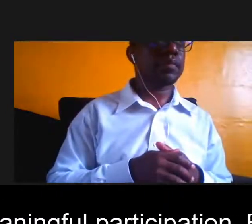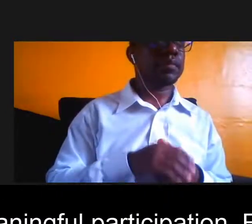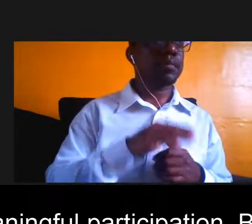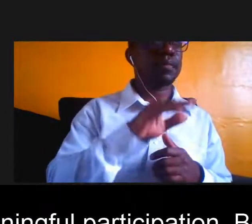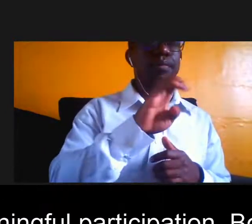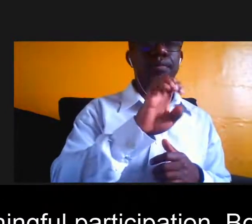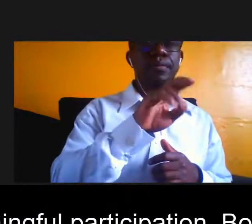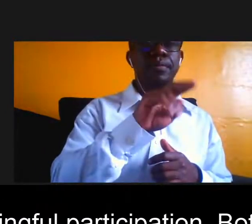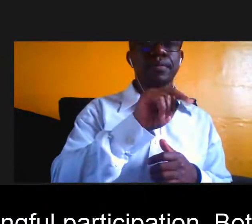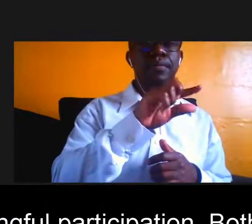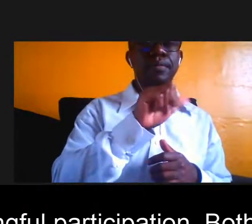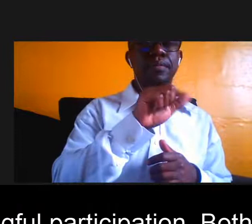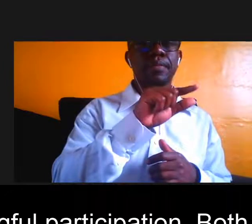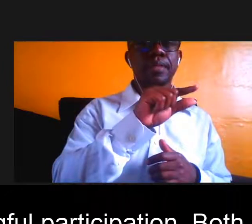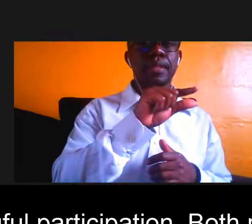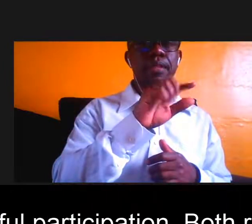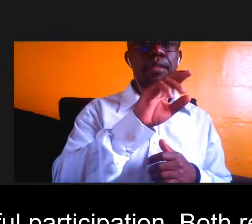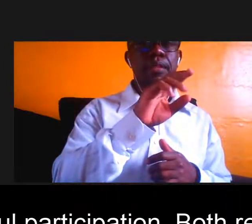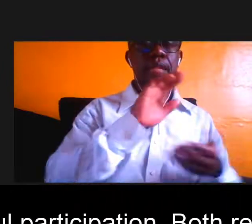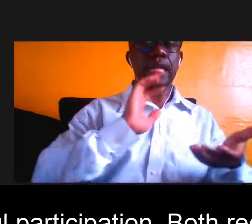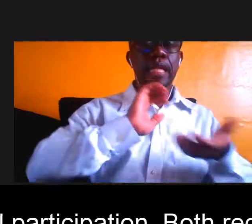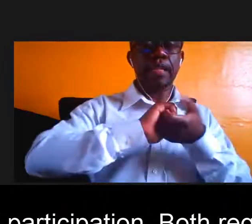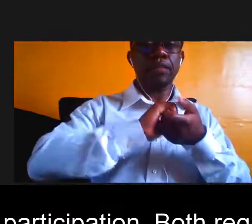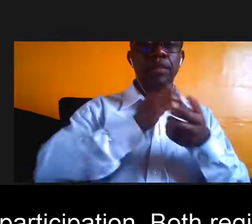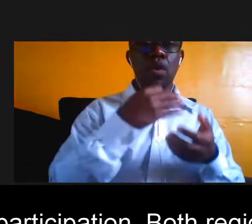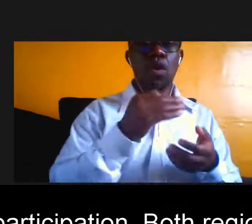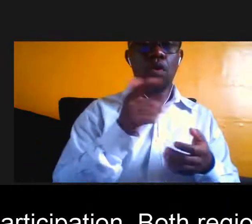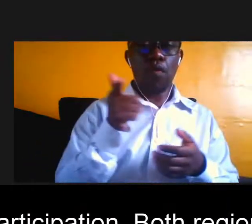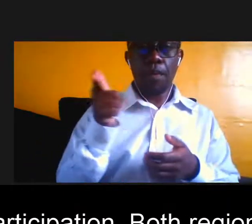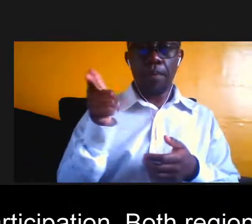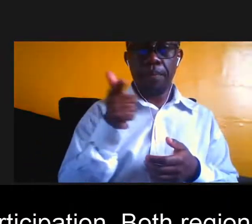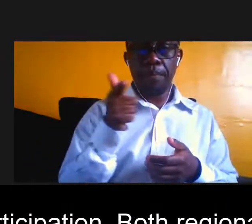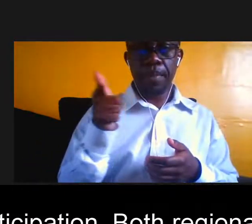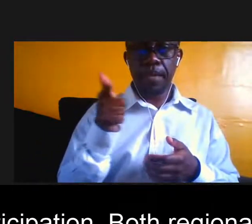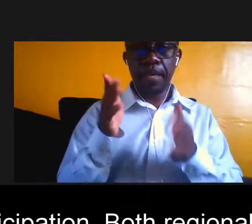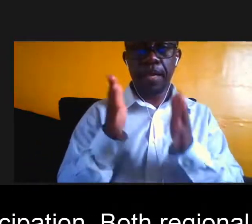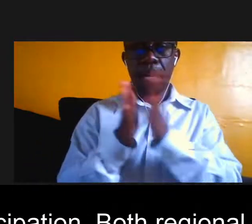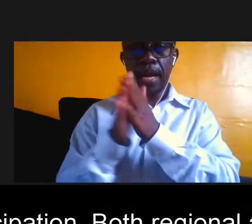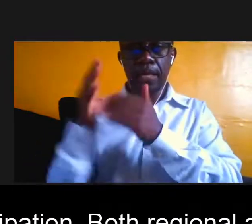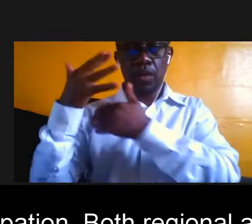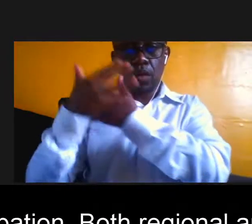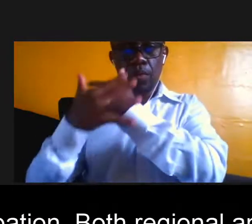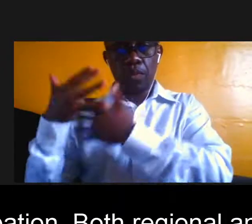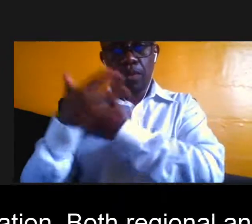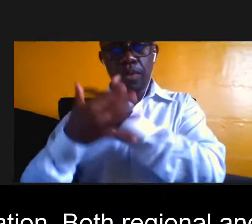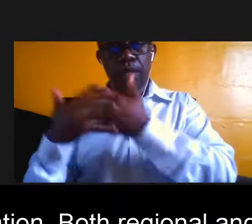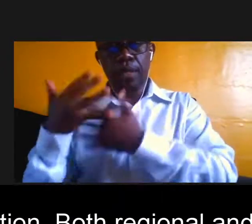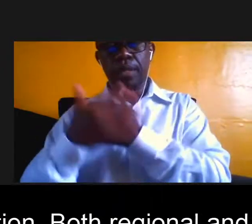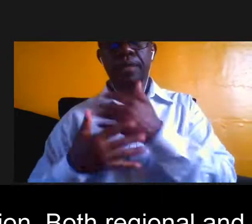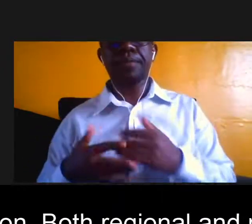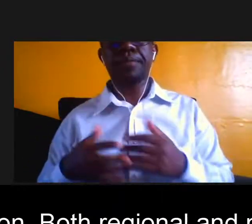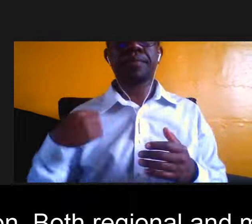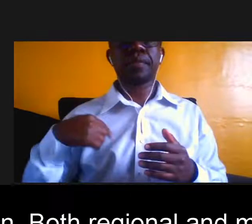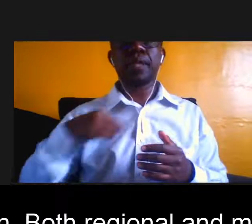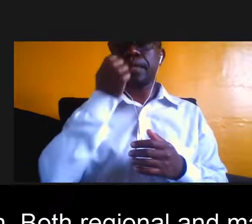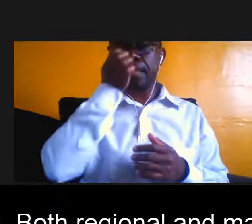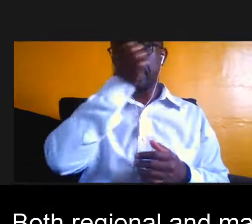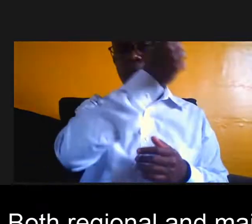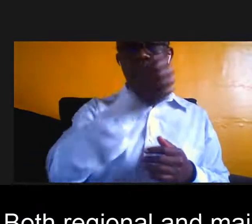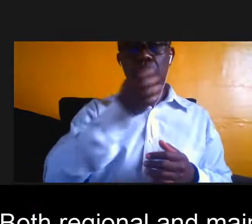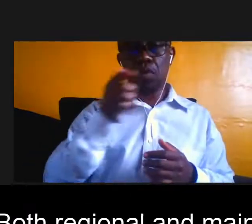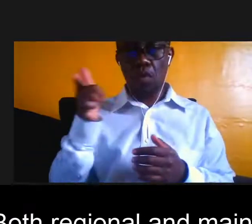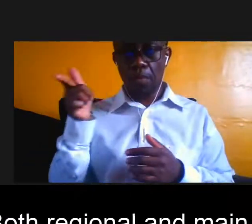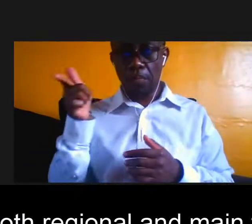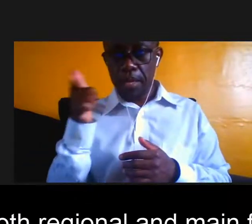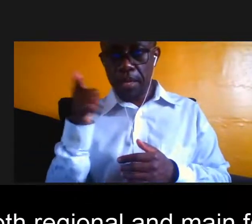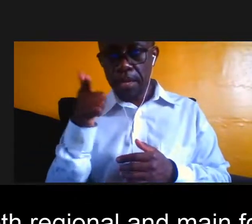ICT. Everyone has spoken about it. We cannot ignore that we need ICT. We cannot ignore that we need the media.